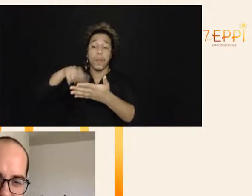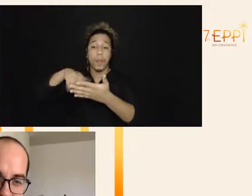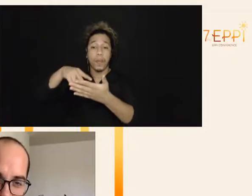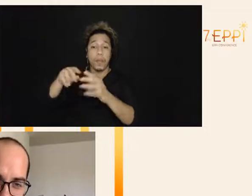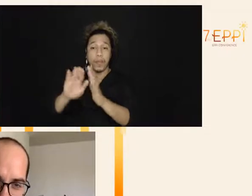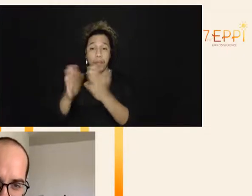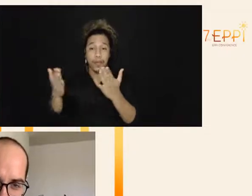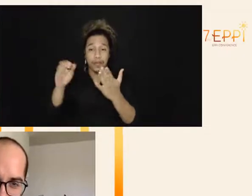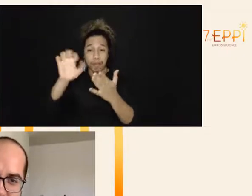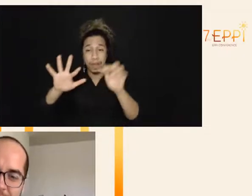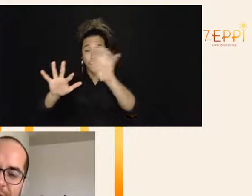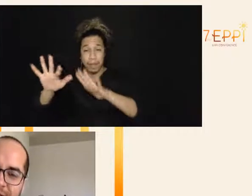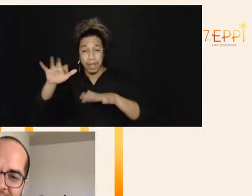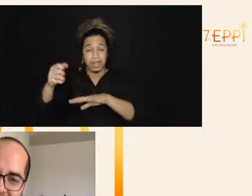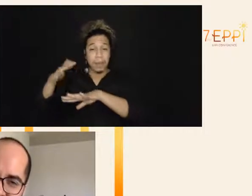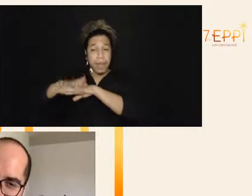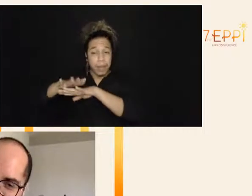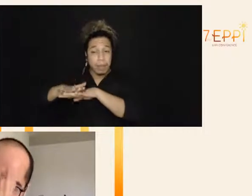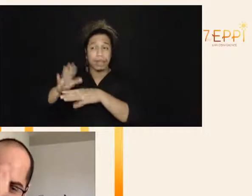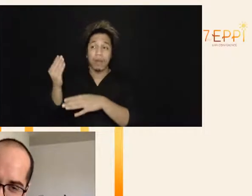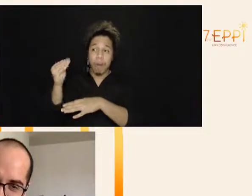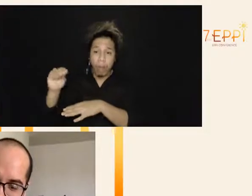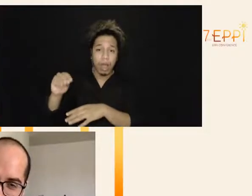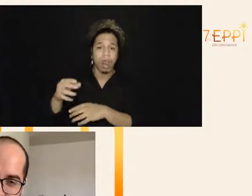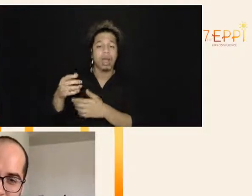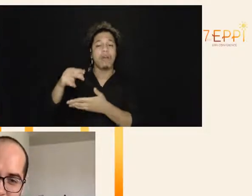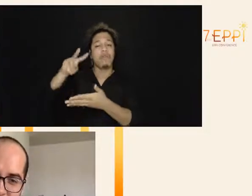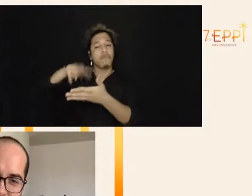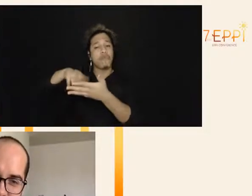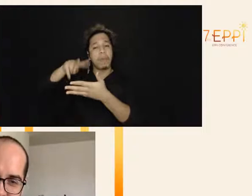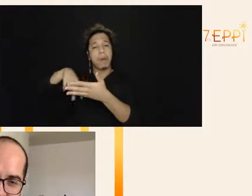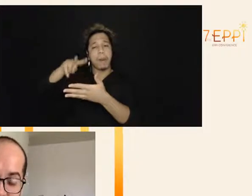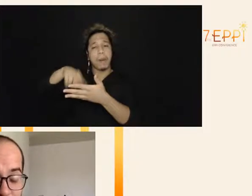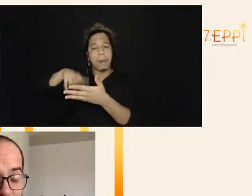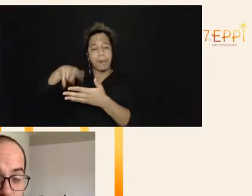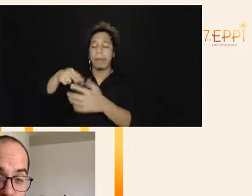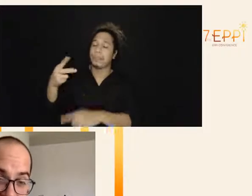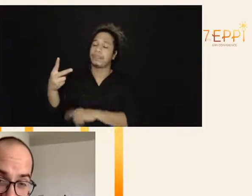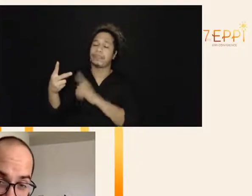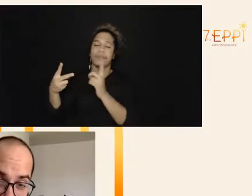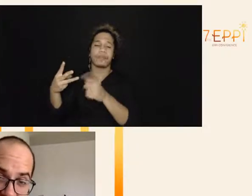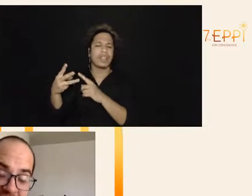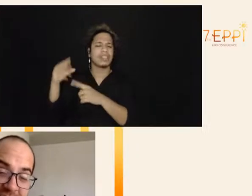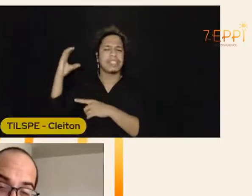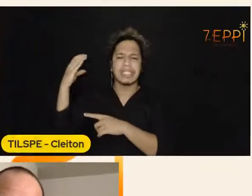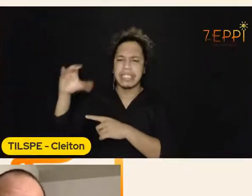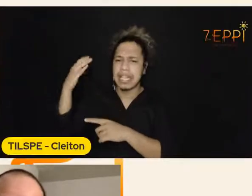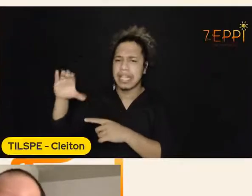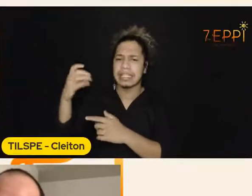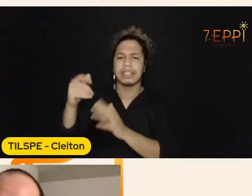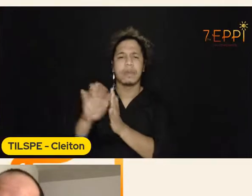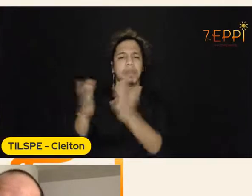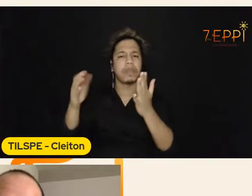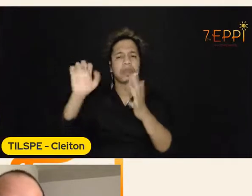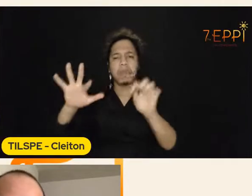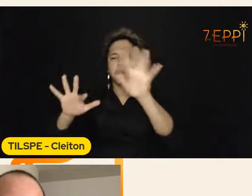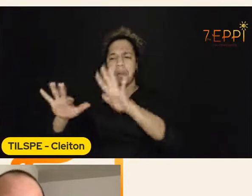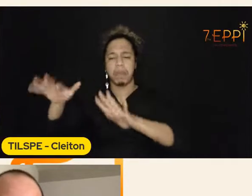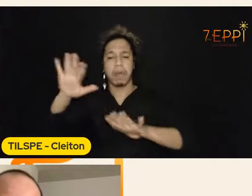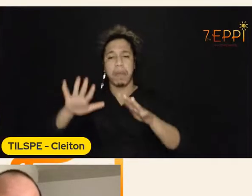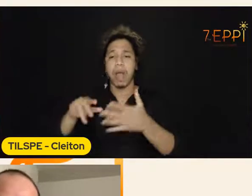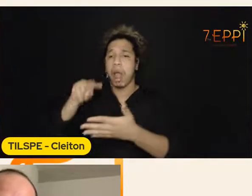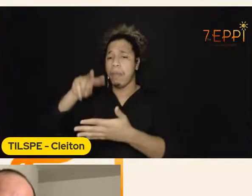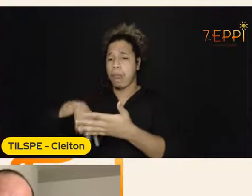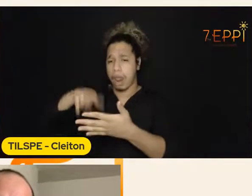There comes an array of them. Science, picture books, read aloud. No wonder I try to entitle